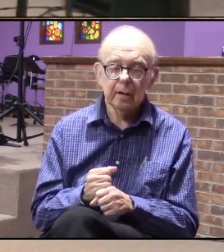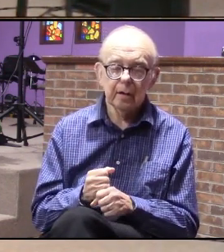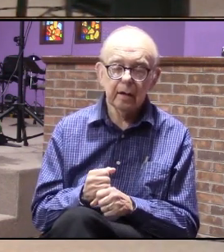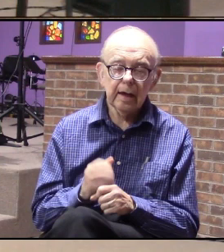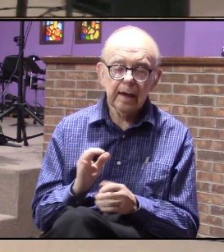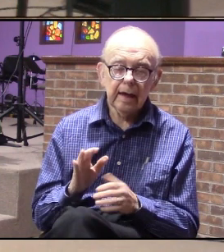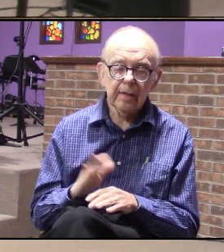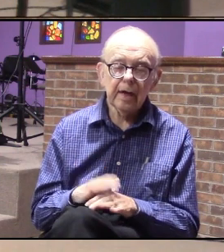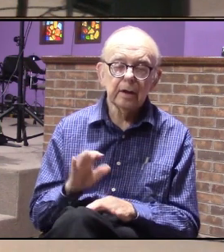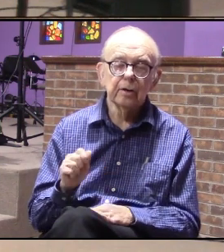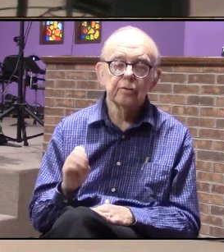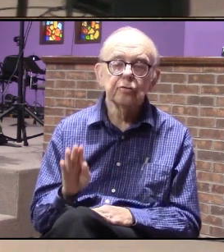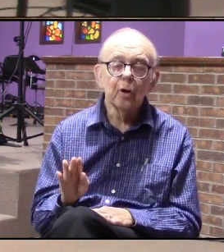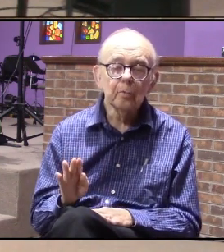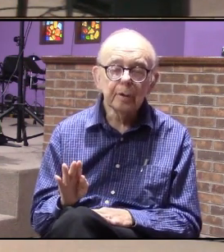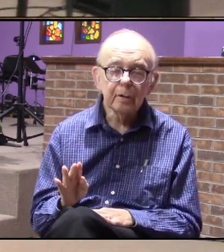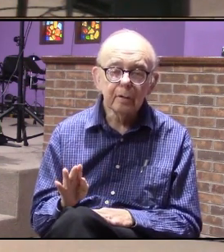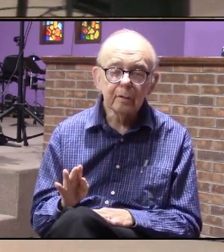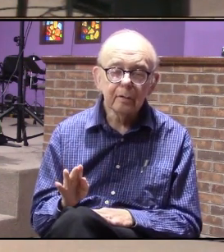Job.